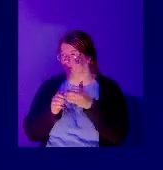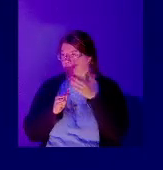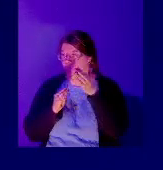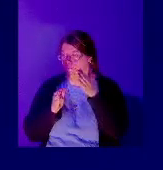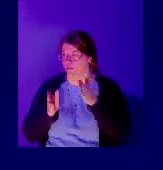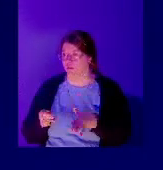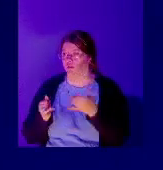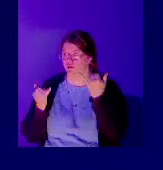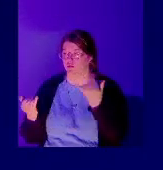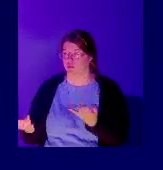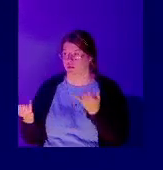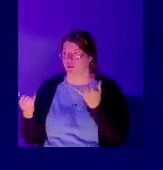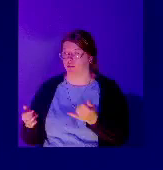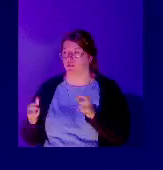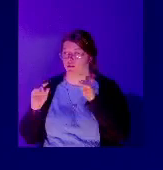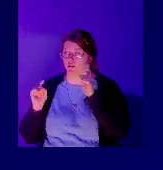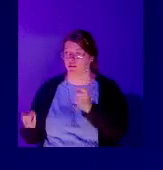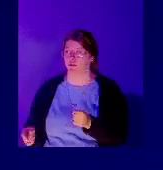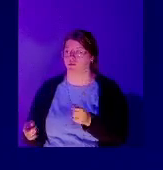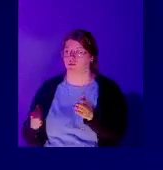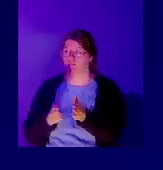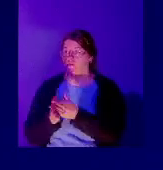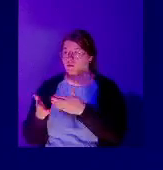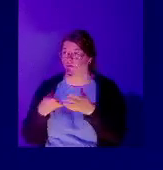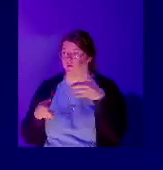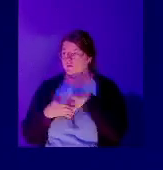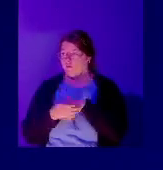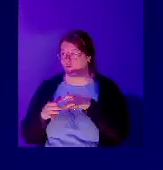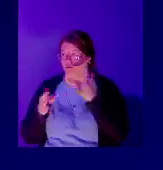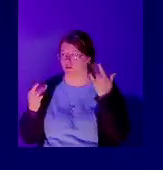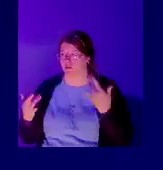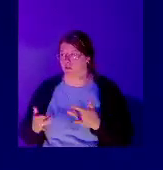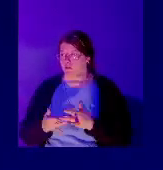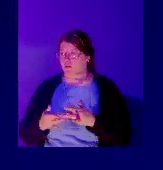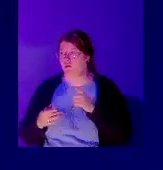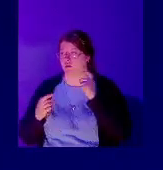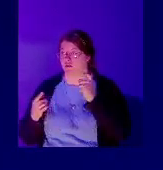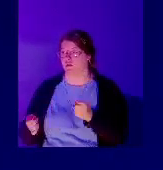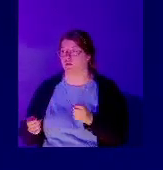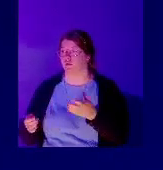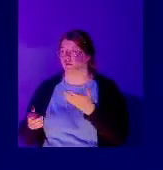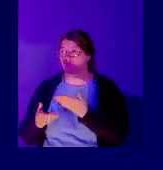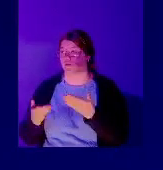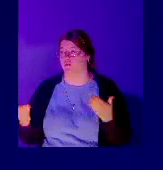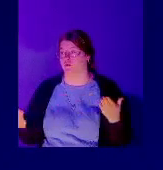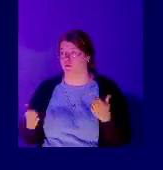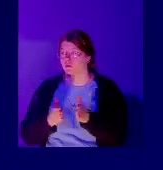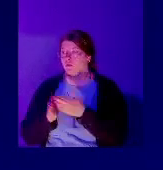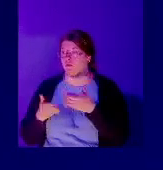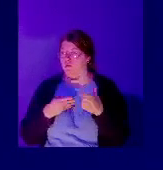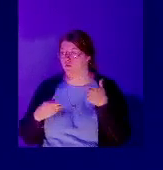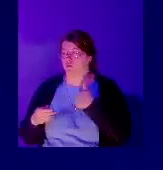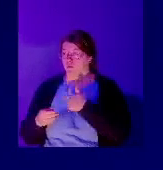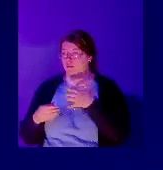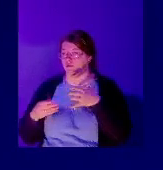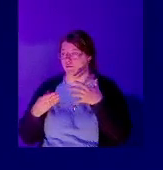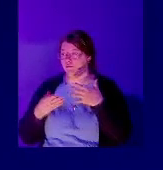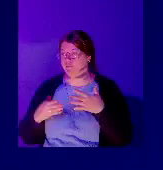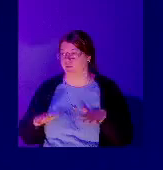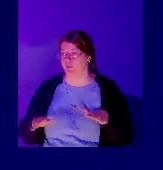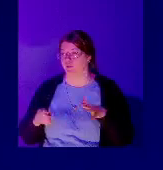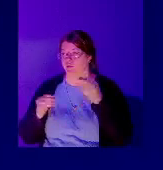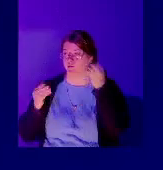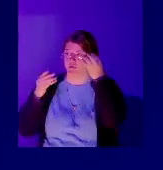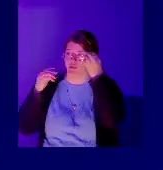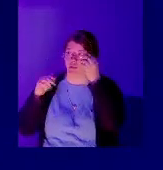and whatever we're anxious about or thinking about, Lord, that we just give it to you right now and cleanse us from